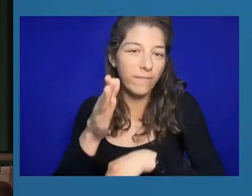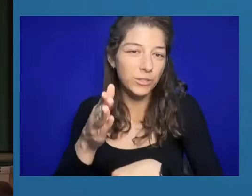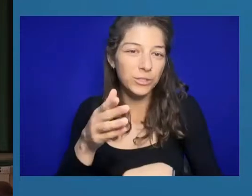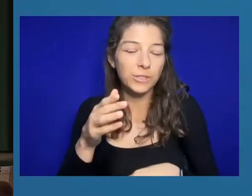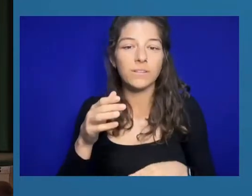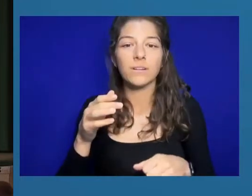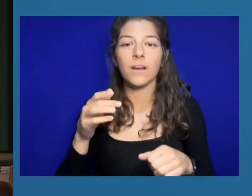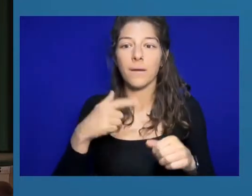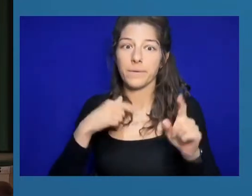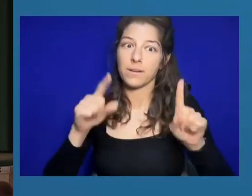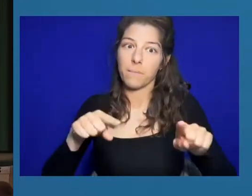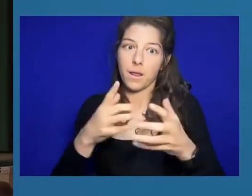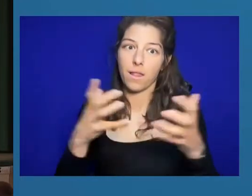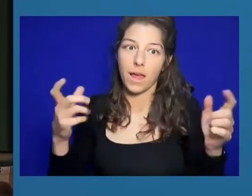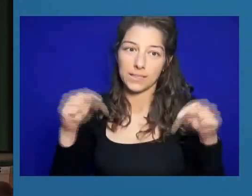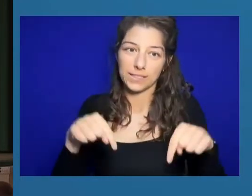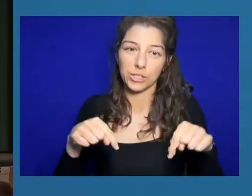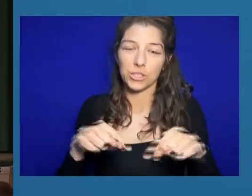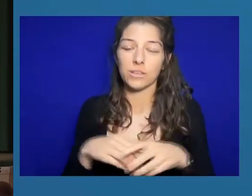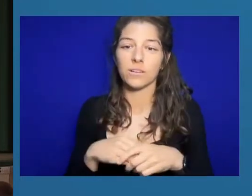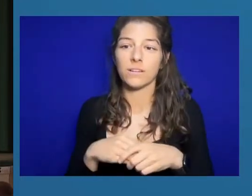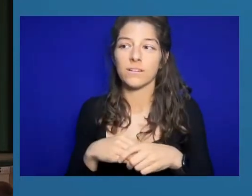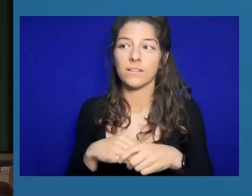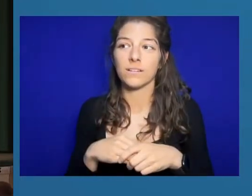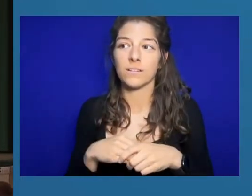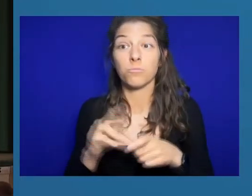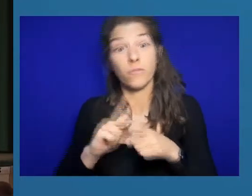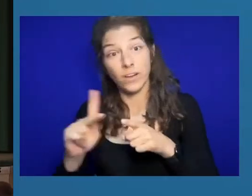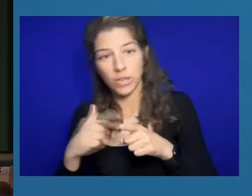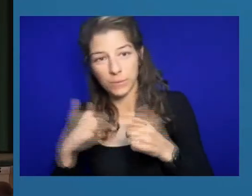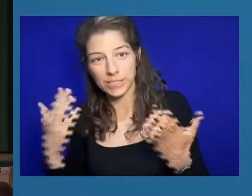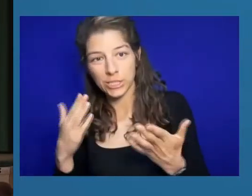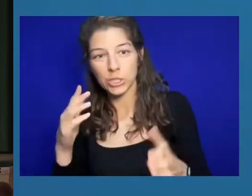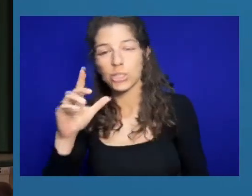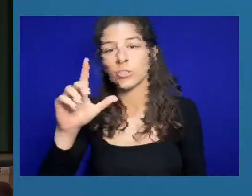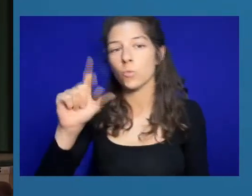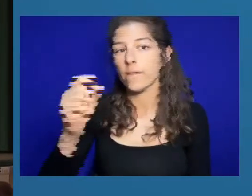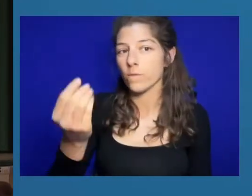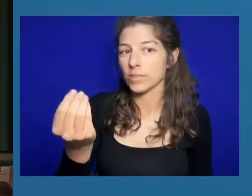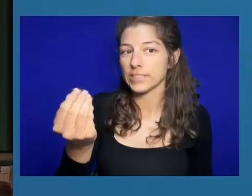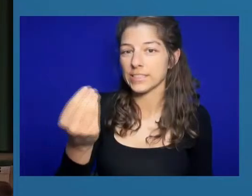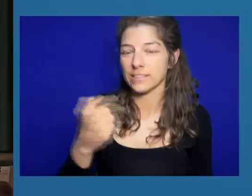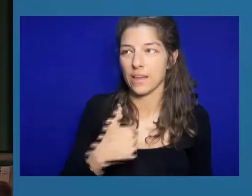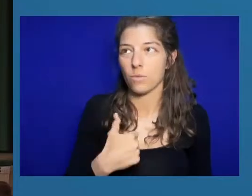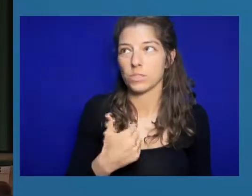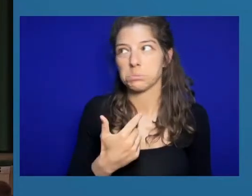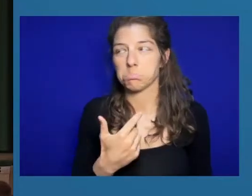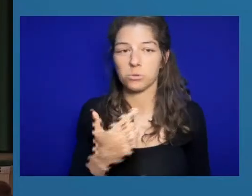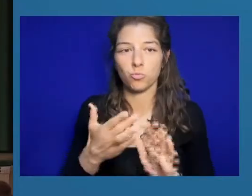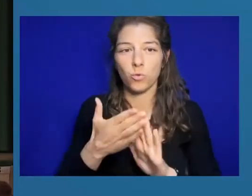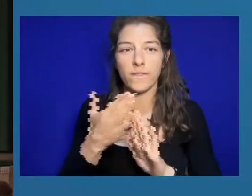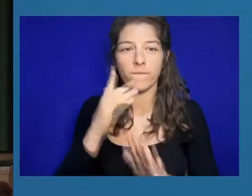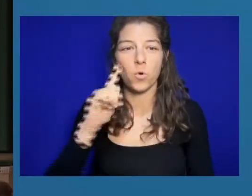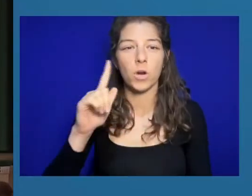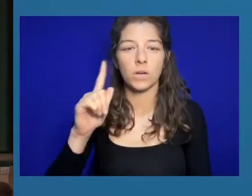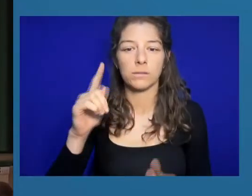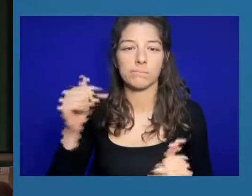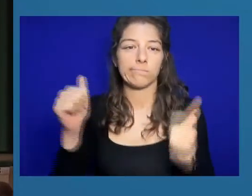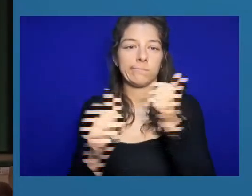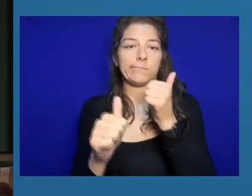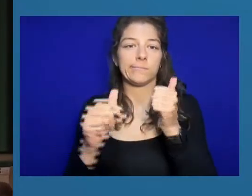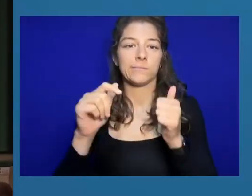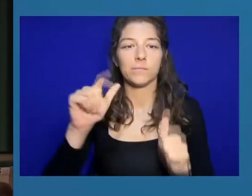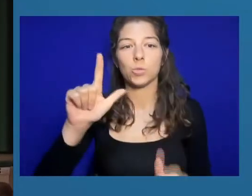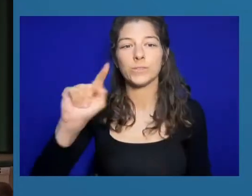coming here a lot, but on a professional level, I was here in 2014 when I was just running for lieutenant governor, becoming lieutenant